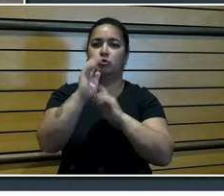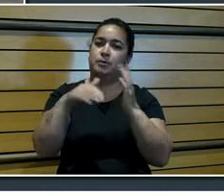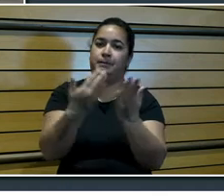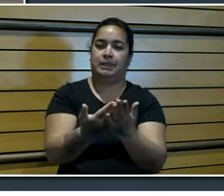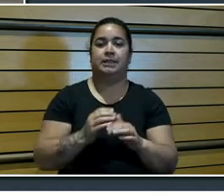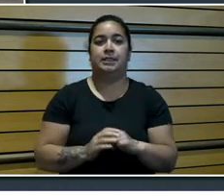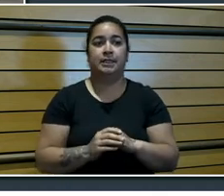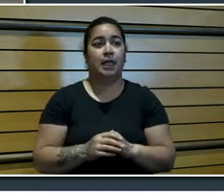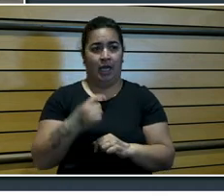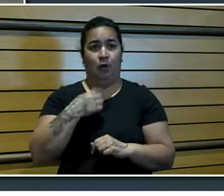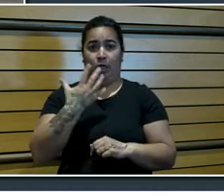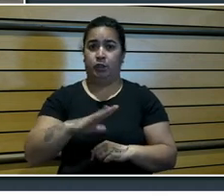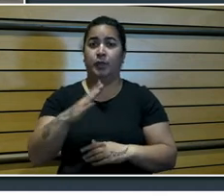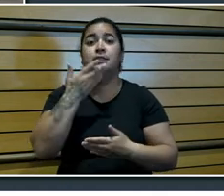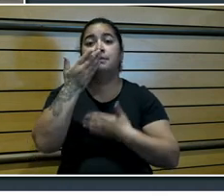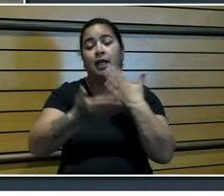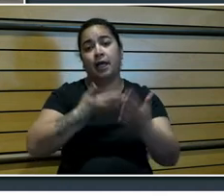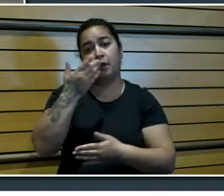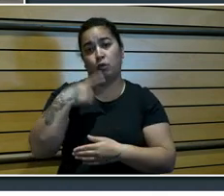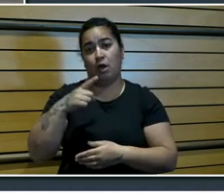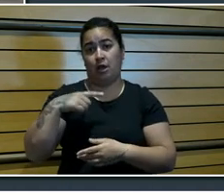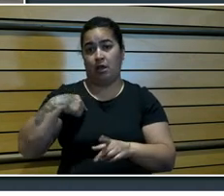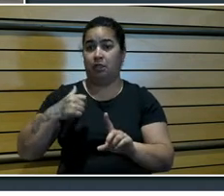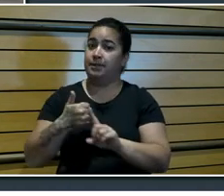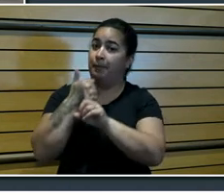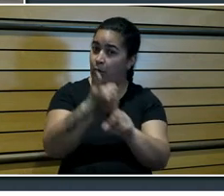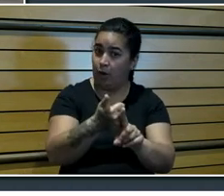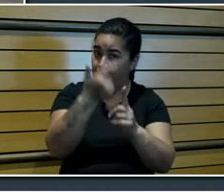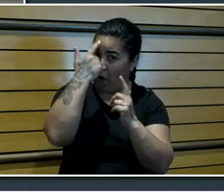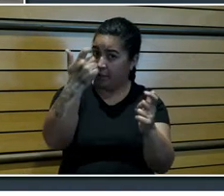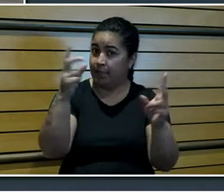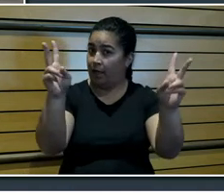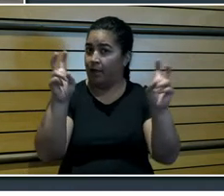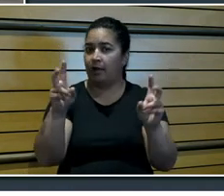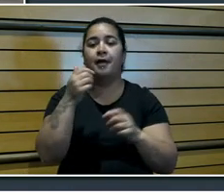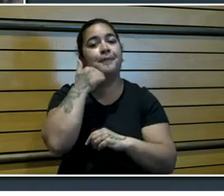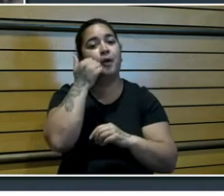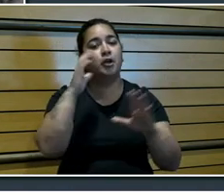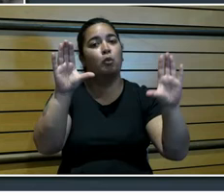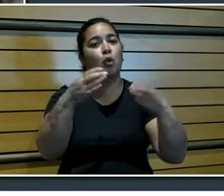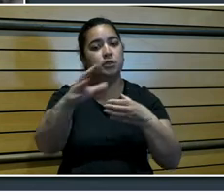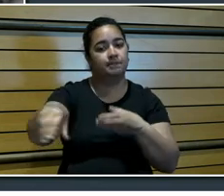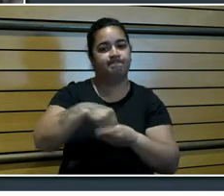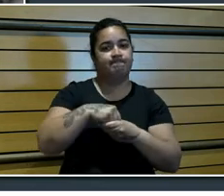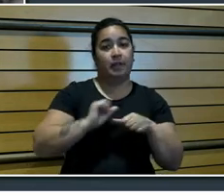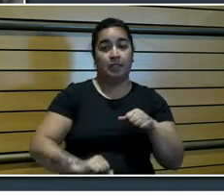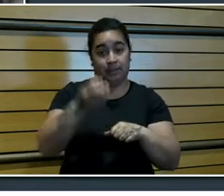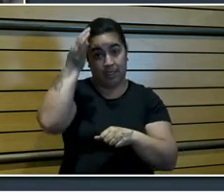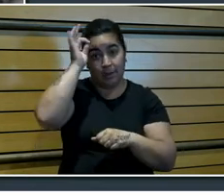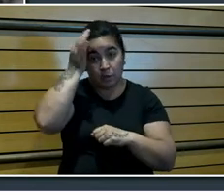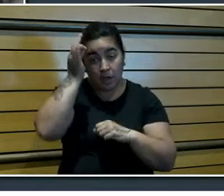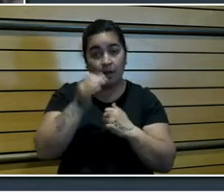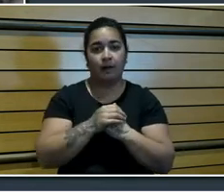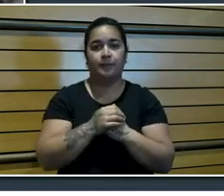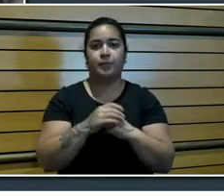I intend to explain in it why I support the idea of Māori wards in this council and